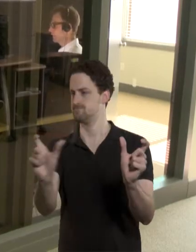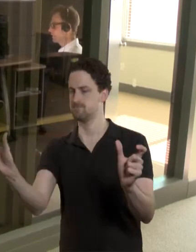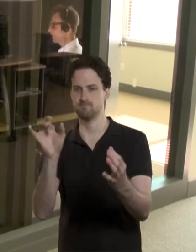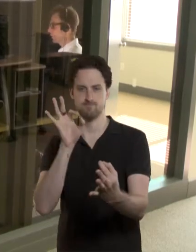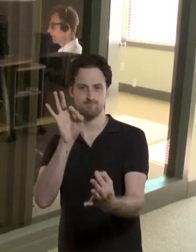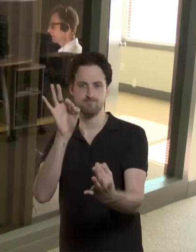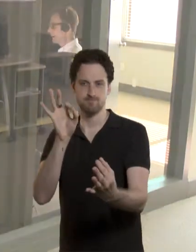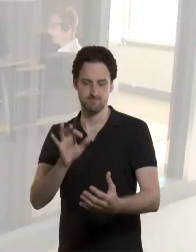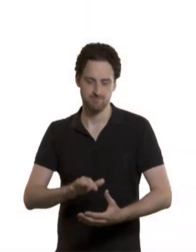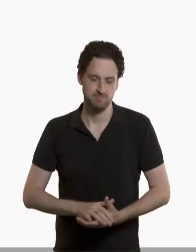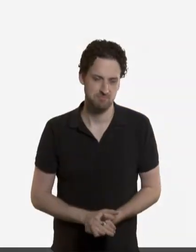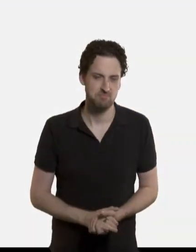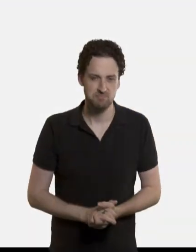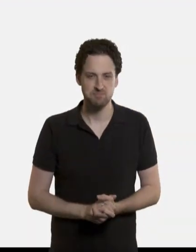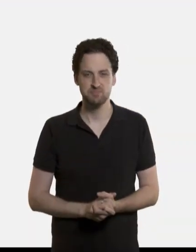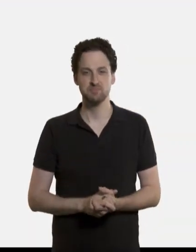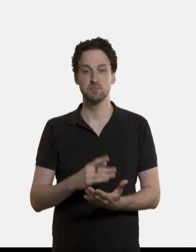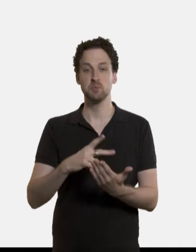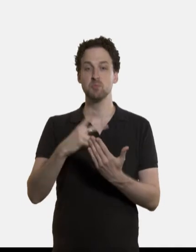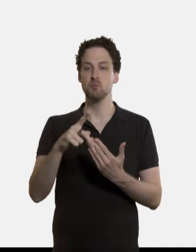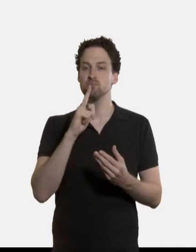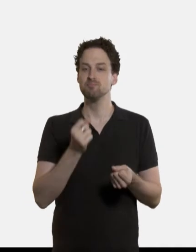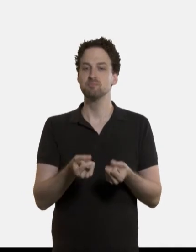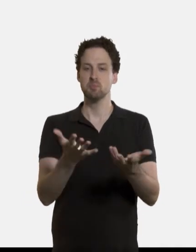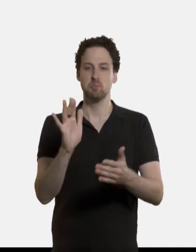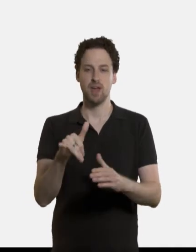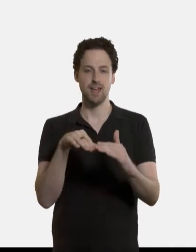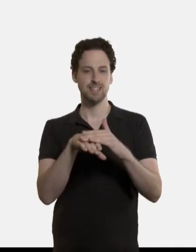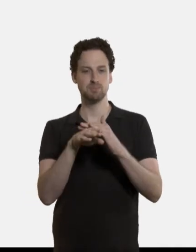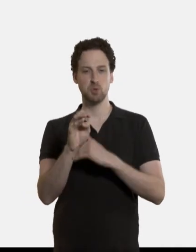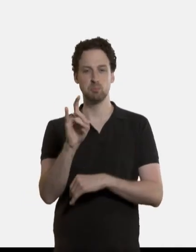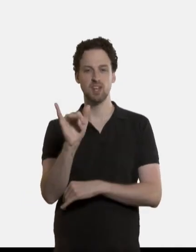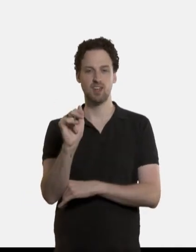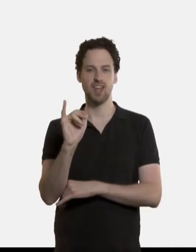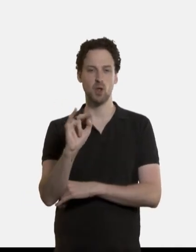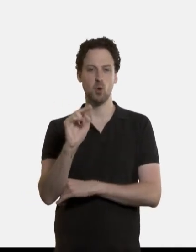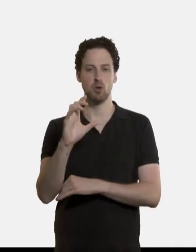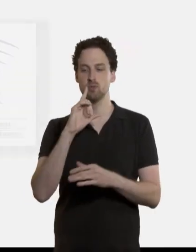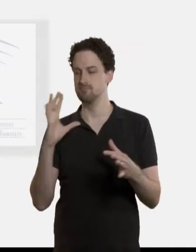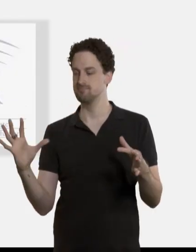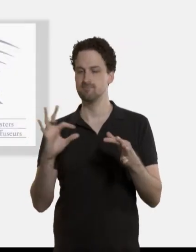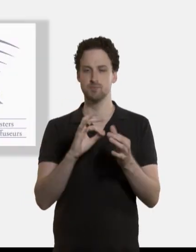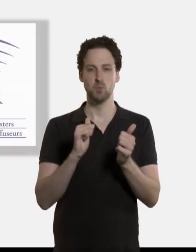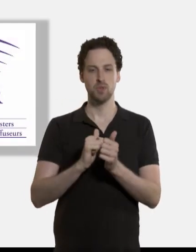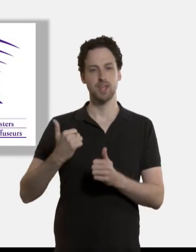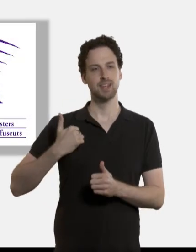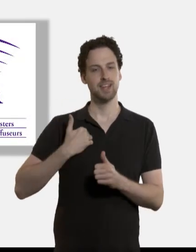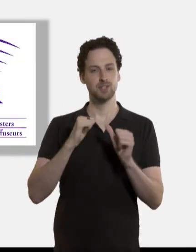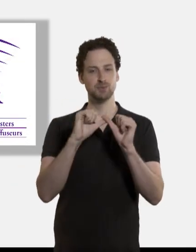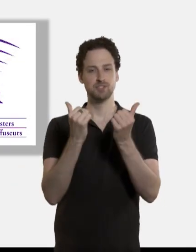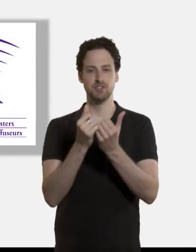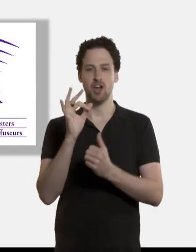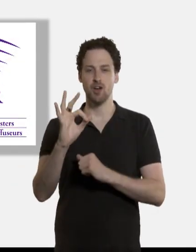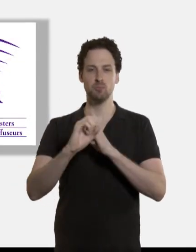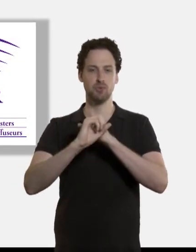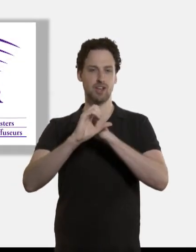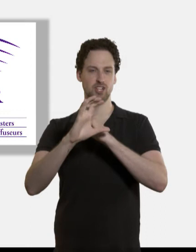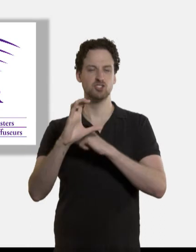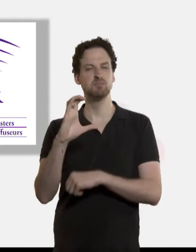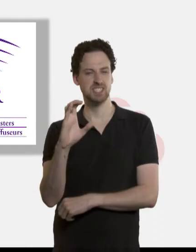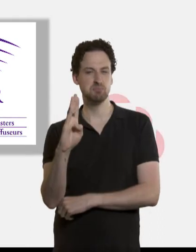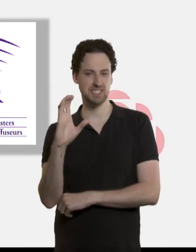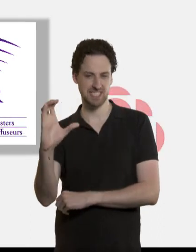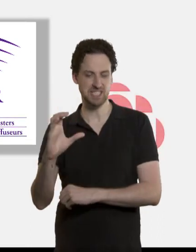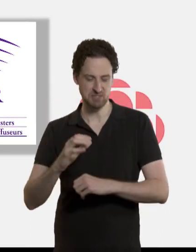captions possible. This video was produced by Accessible Media Incorporated at the initiative of the Canadian Association